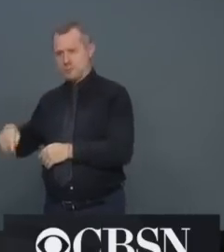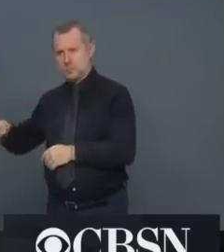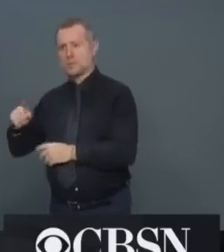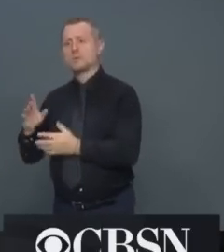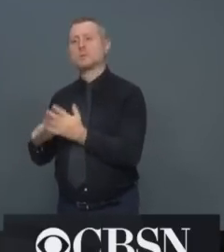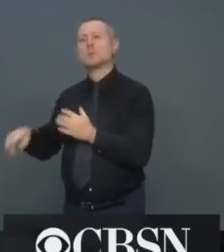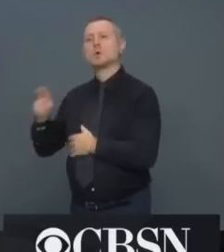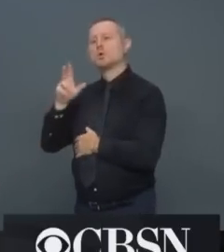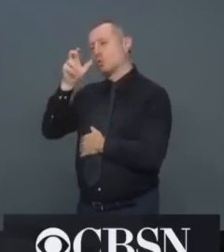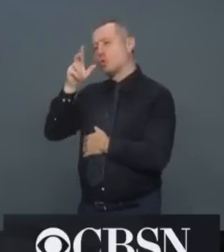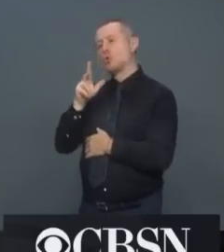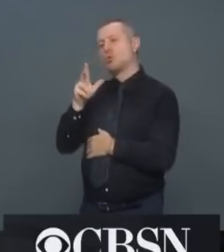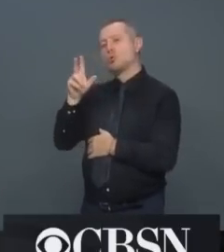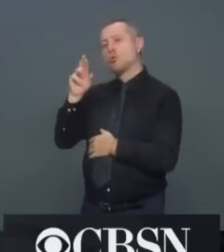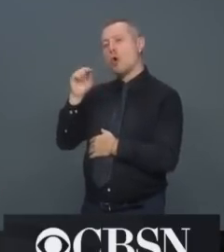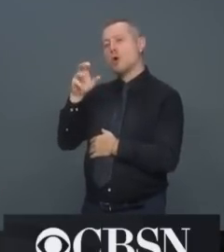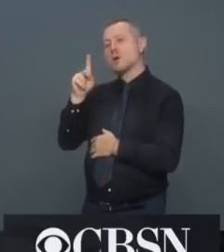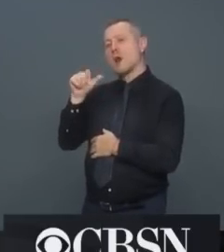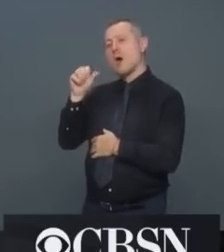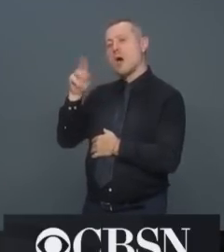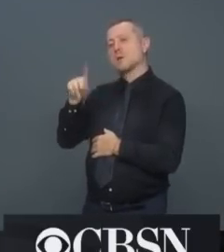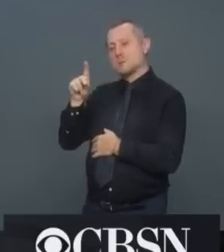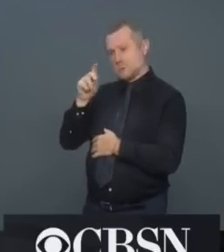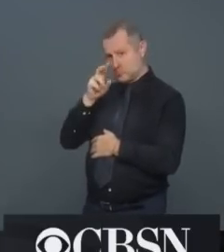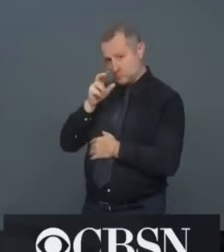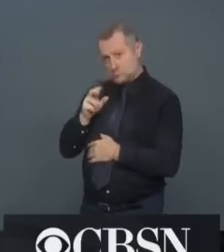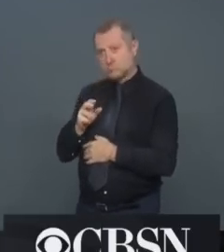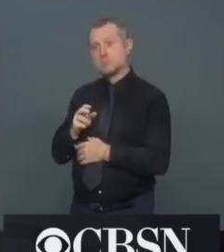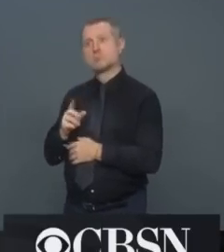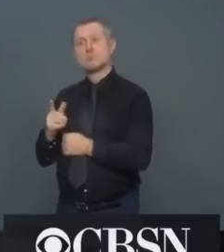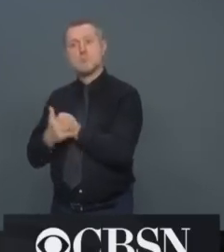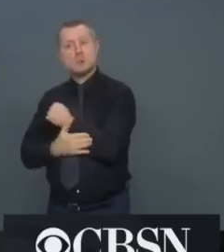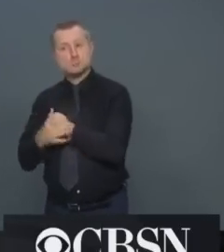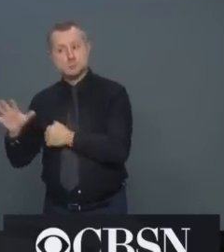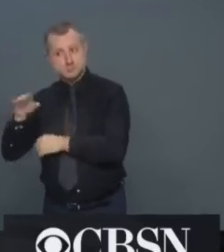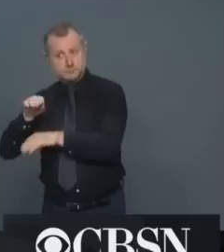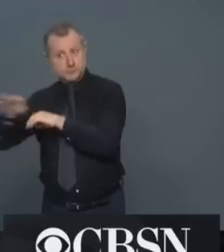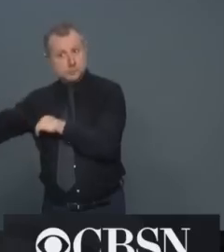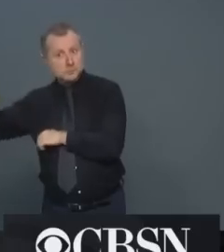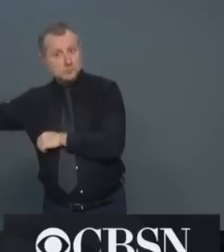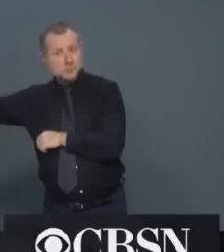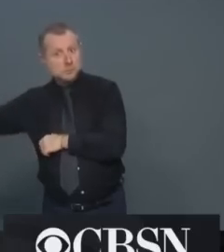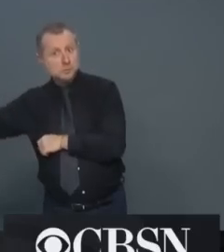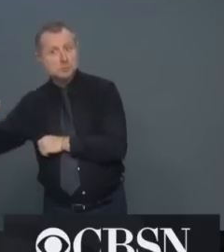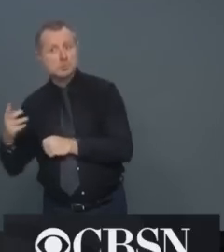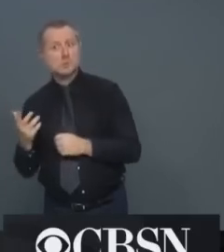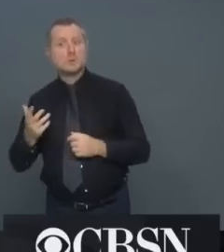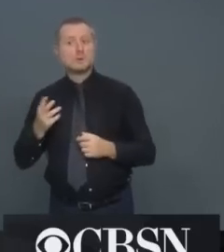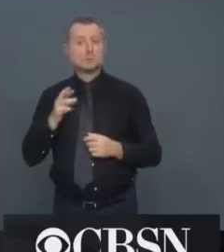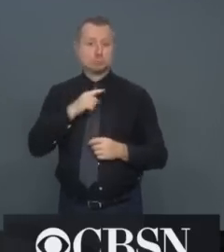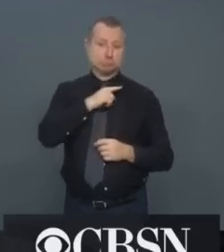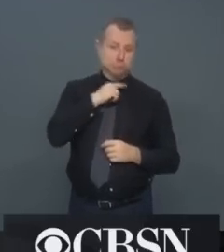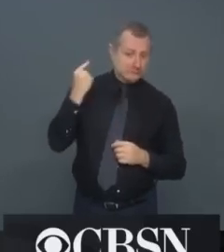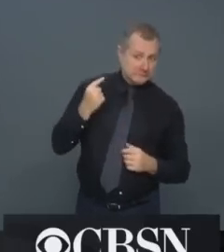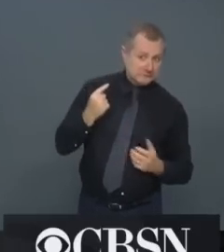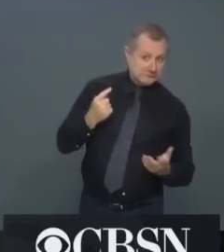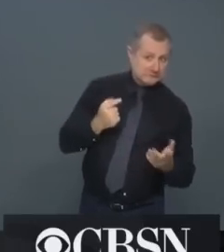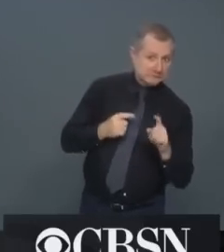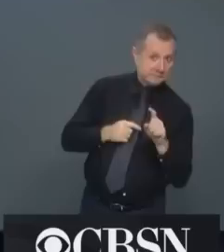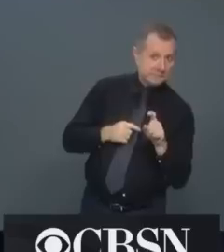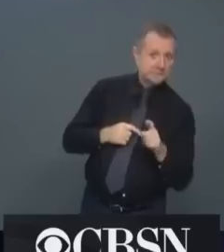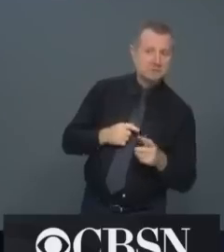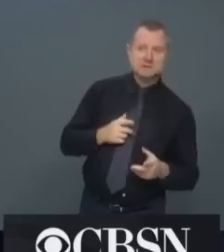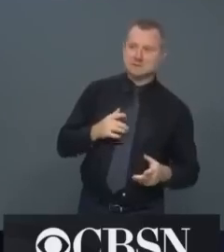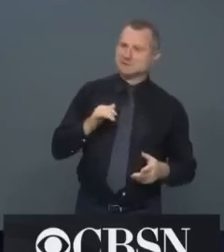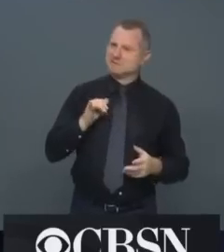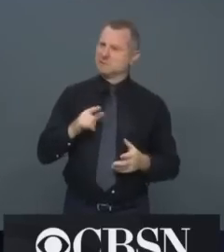To what degree do you believe there might be community spread? How risky is this particular cluster right now based on what you've